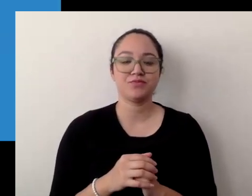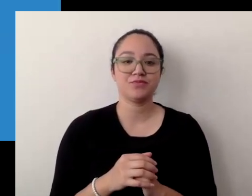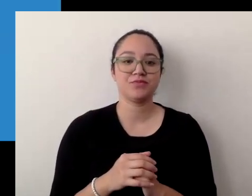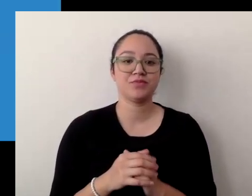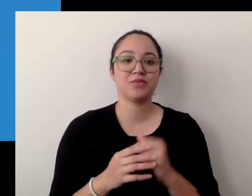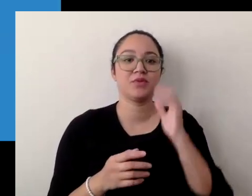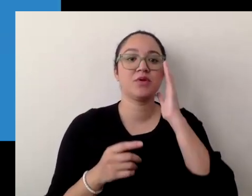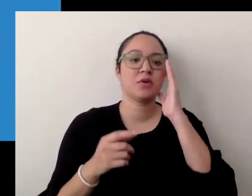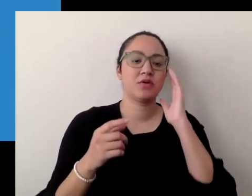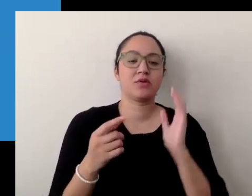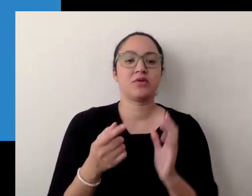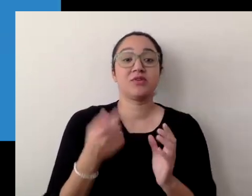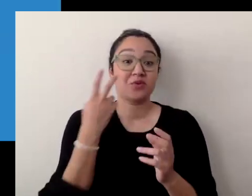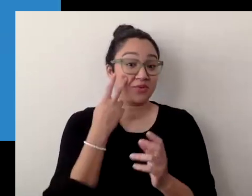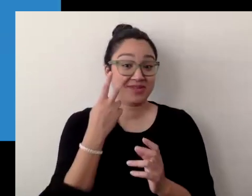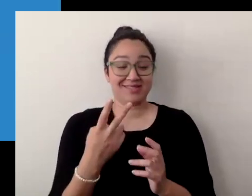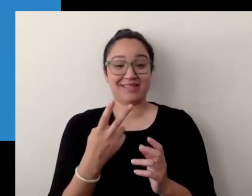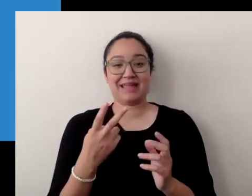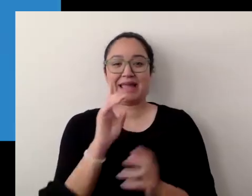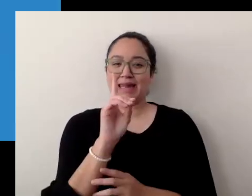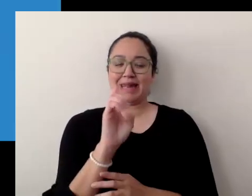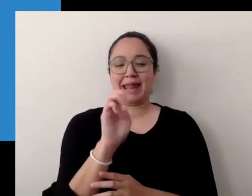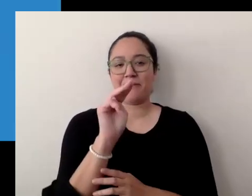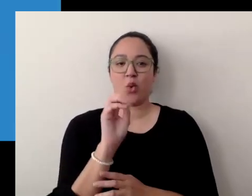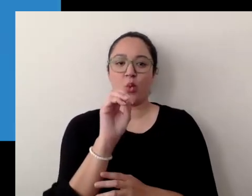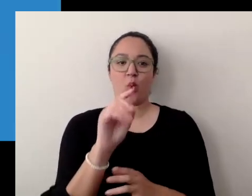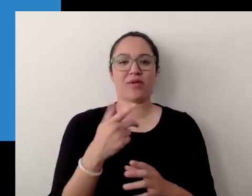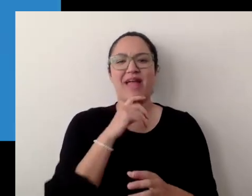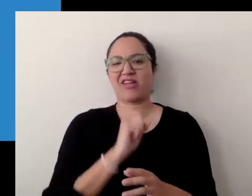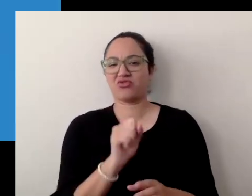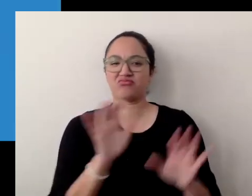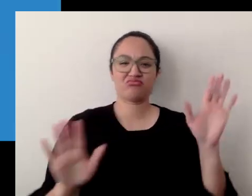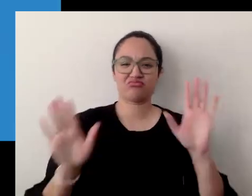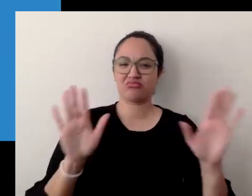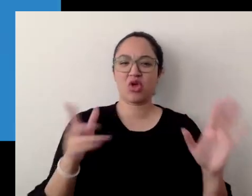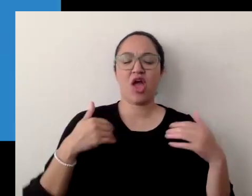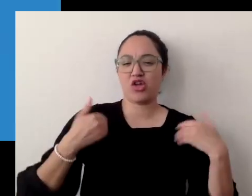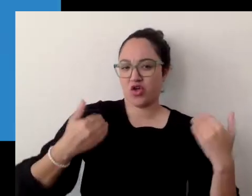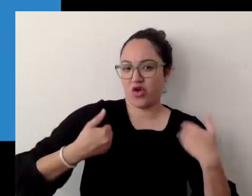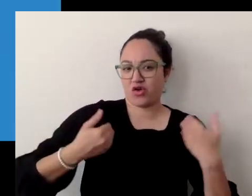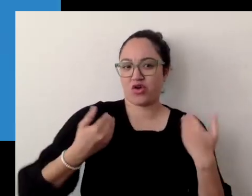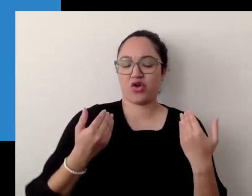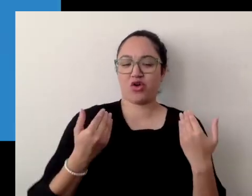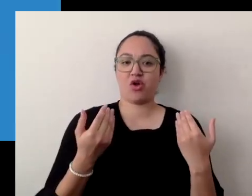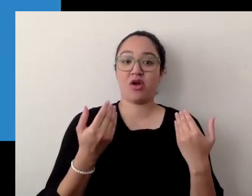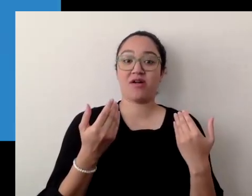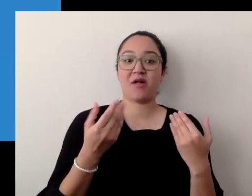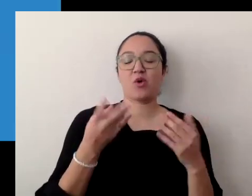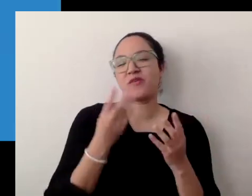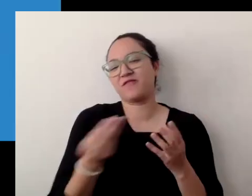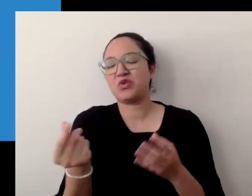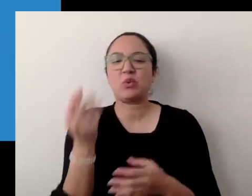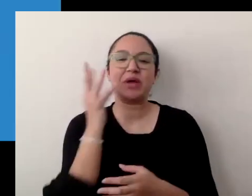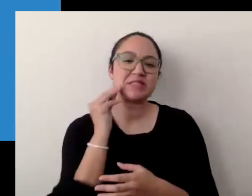So when we looked at the demographics of this, basically what we found was that the younger and the fewer